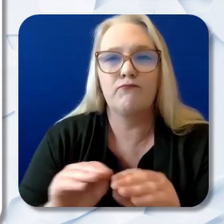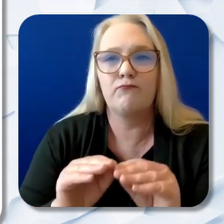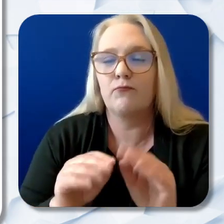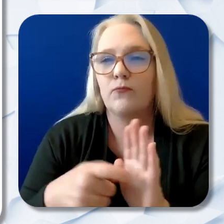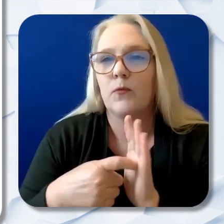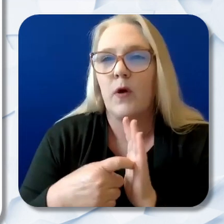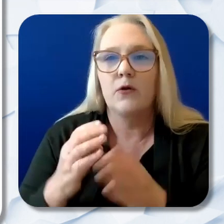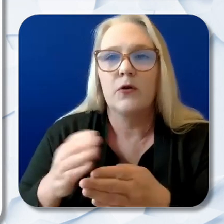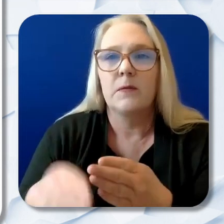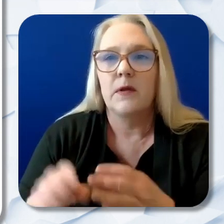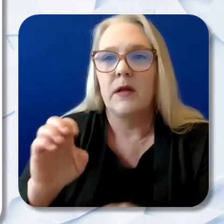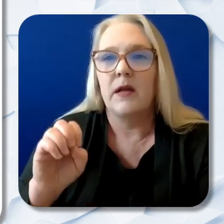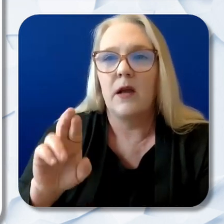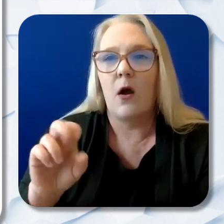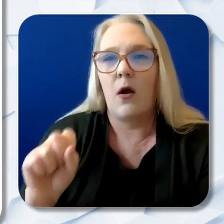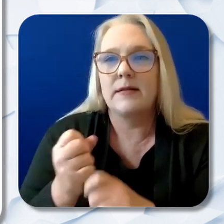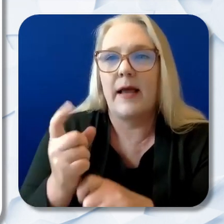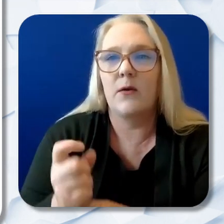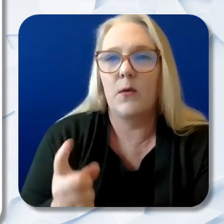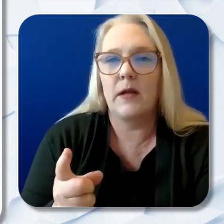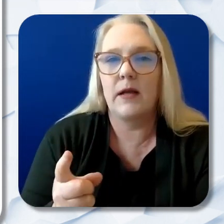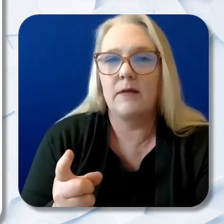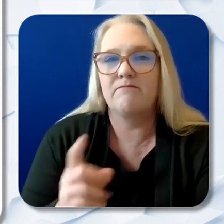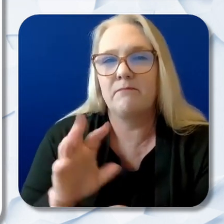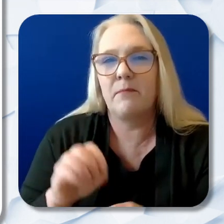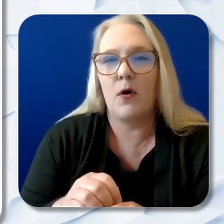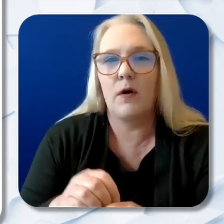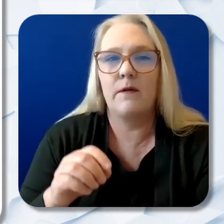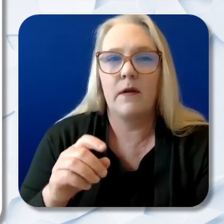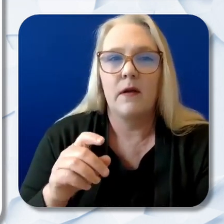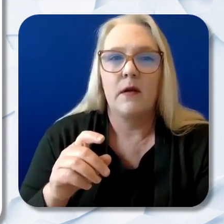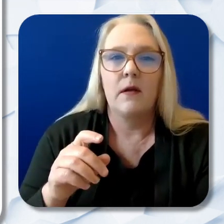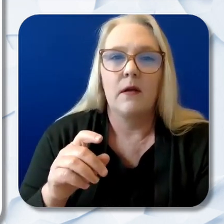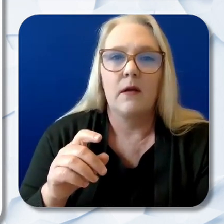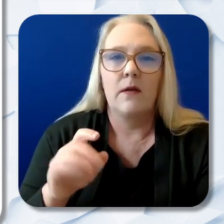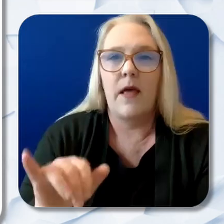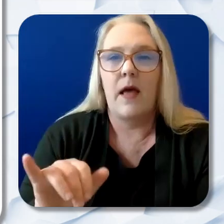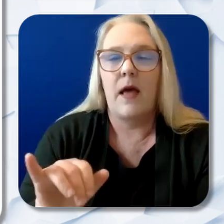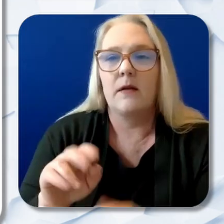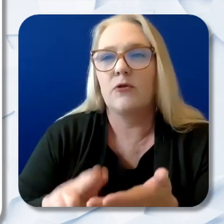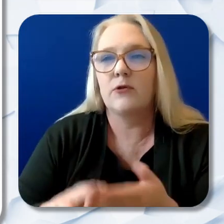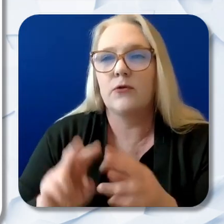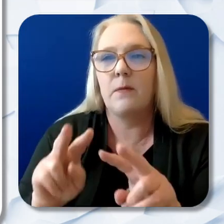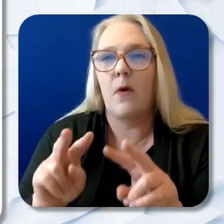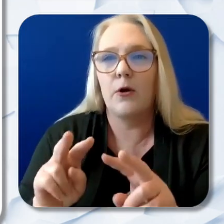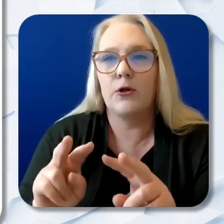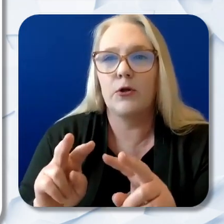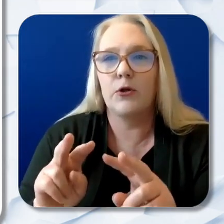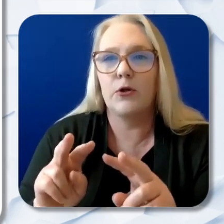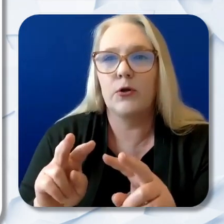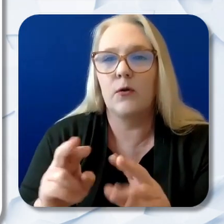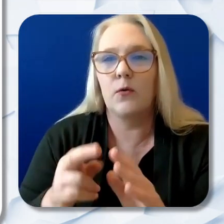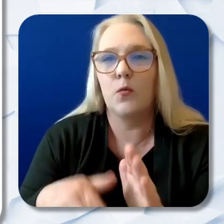to complete an ERS annually as part of the PSE and as part of the contractor monitoring review. All